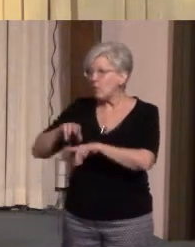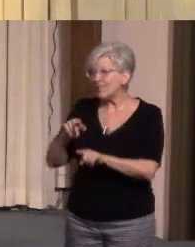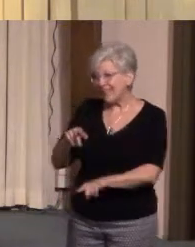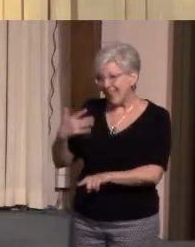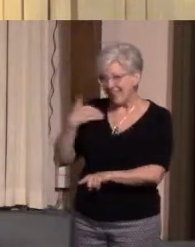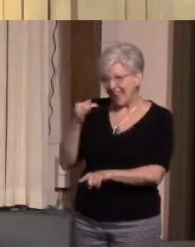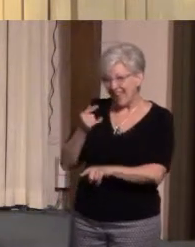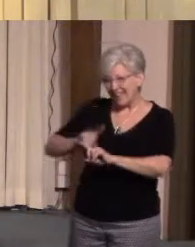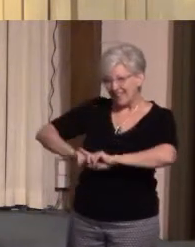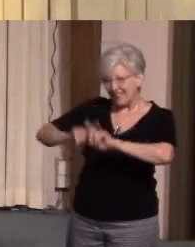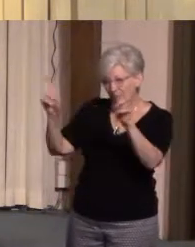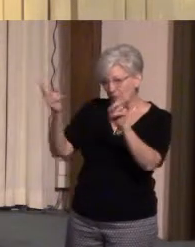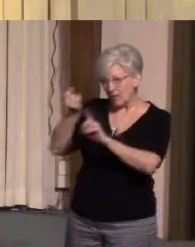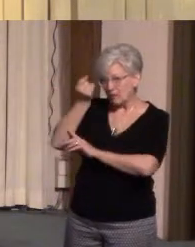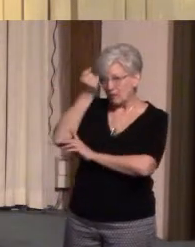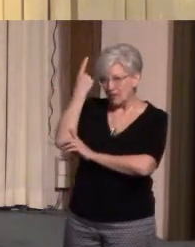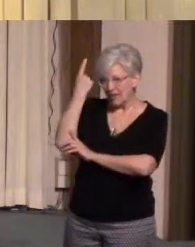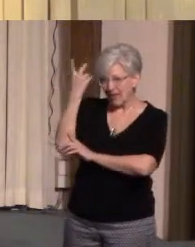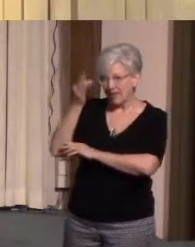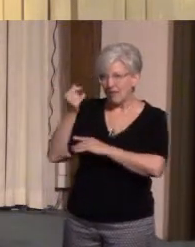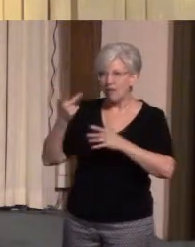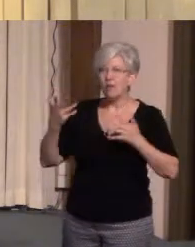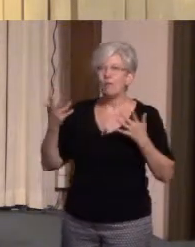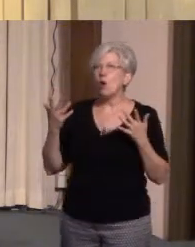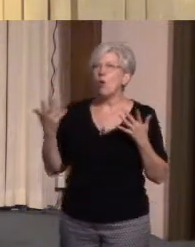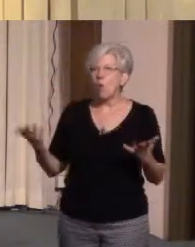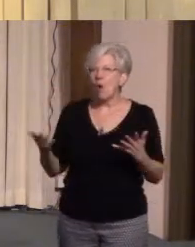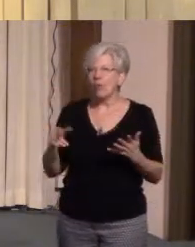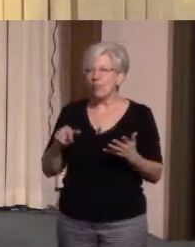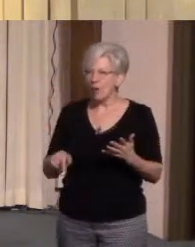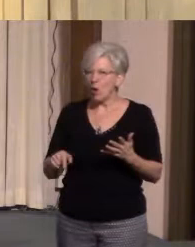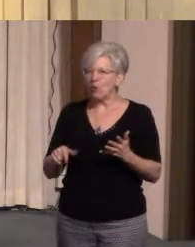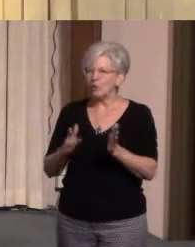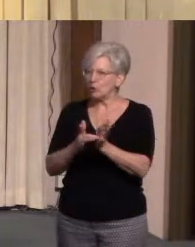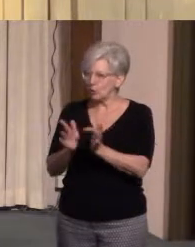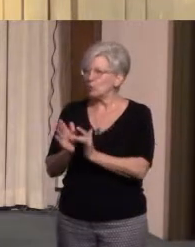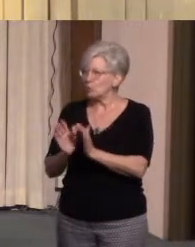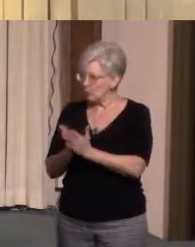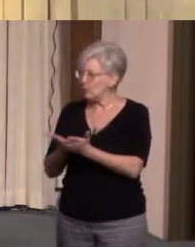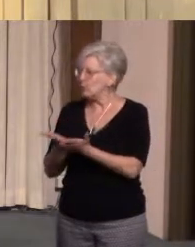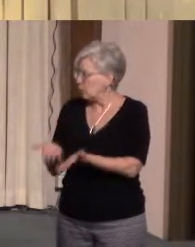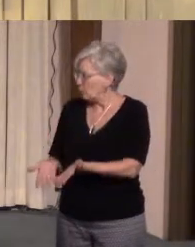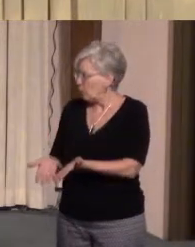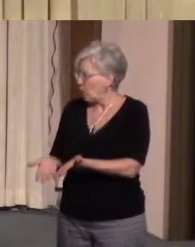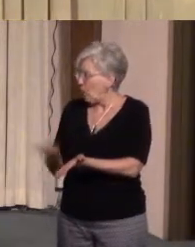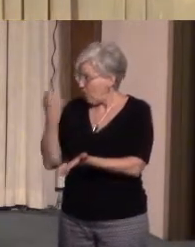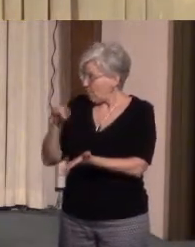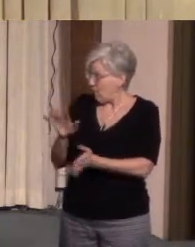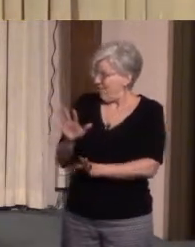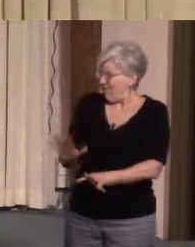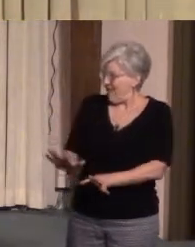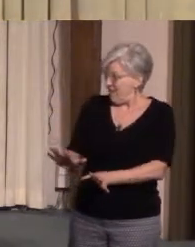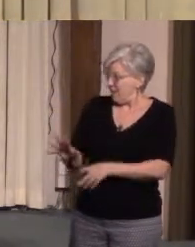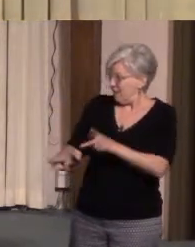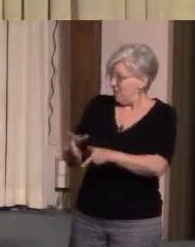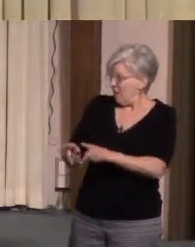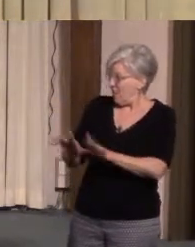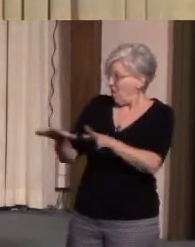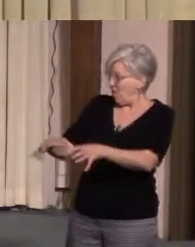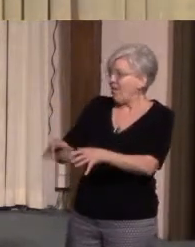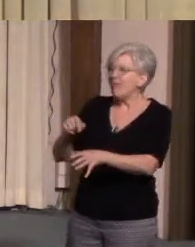culture and is now part of the Hebrew scriptures. And of course, they had a different understanding of what